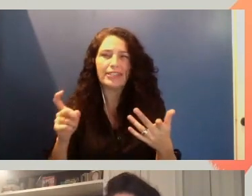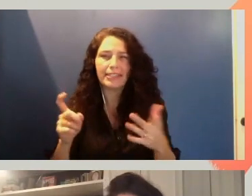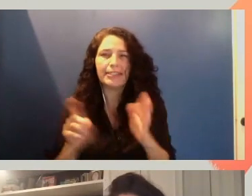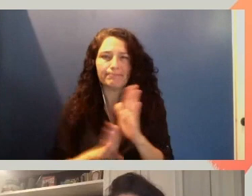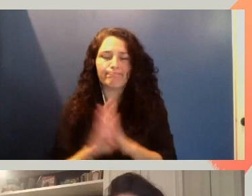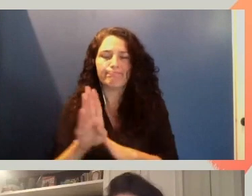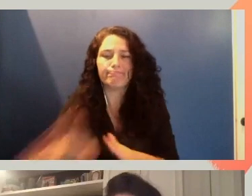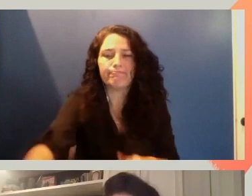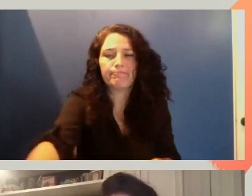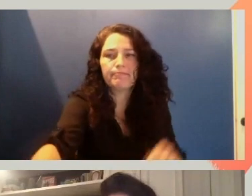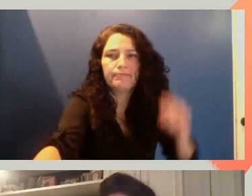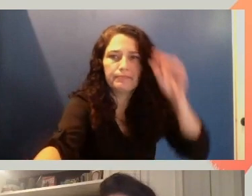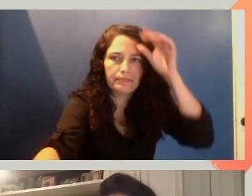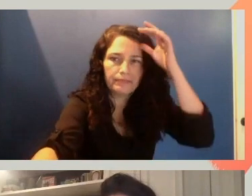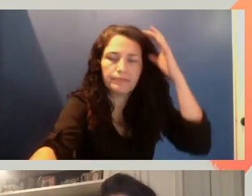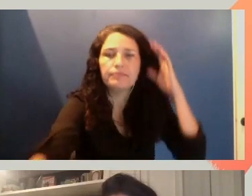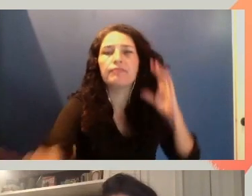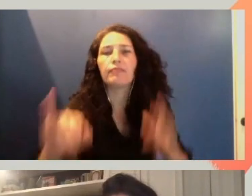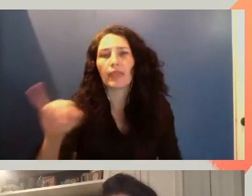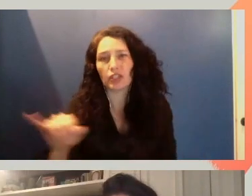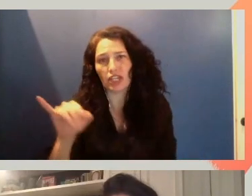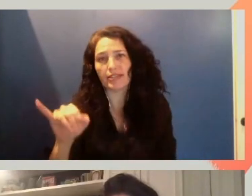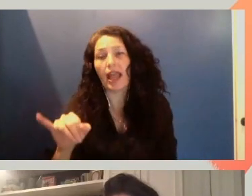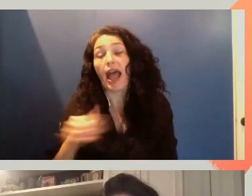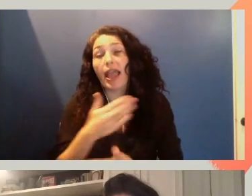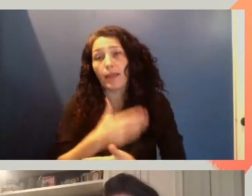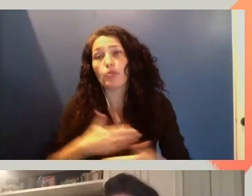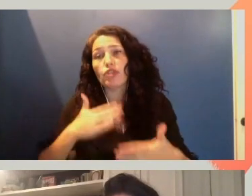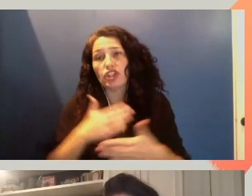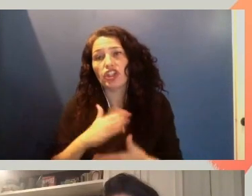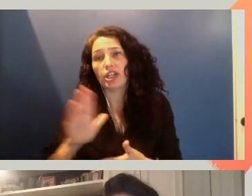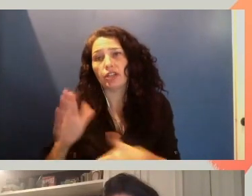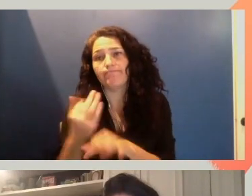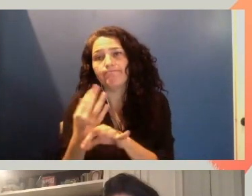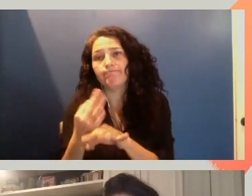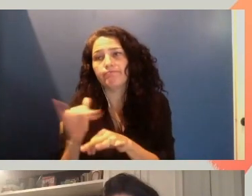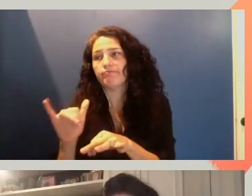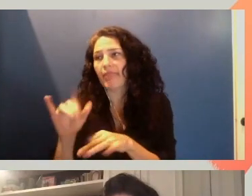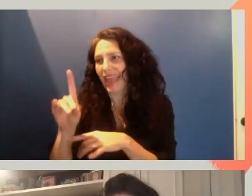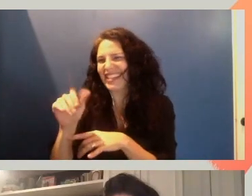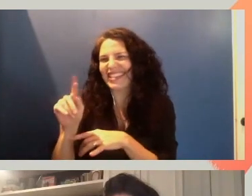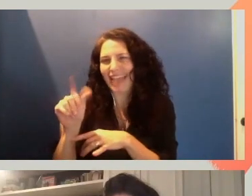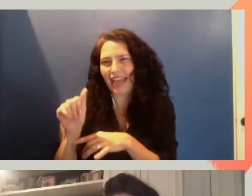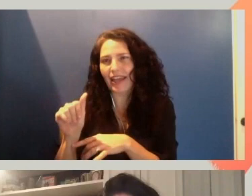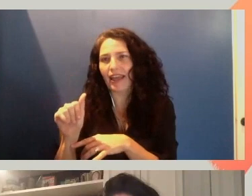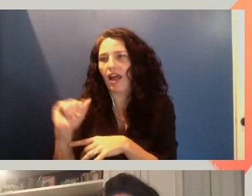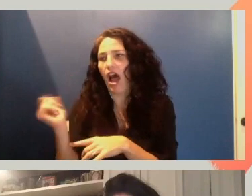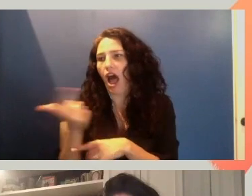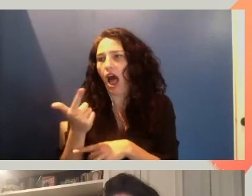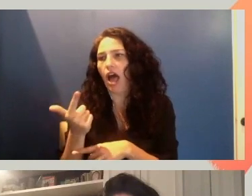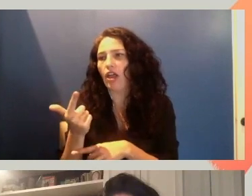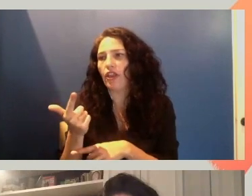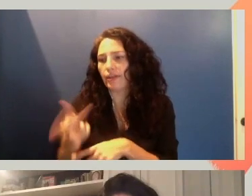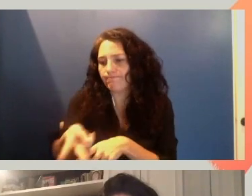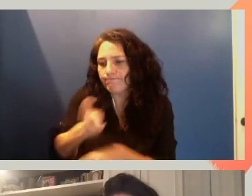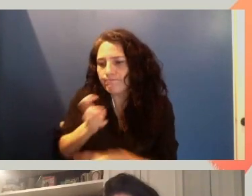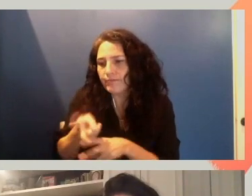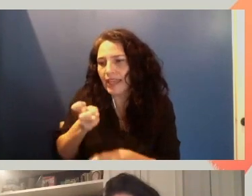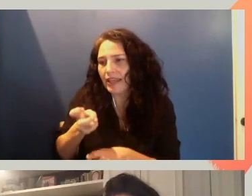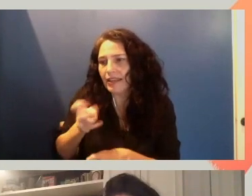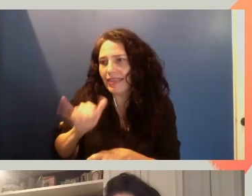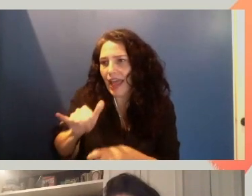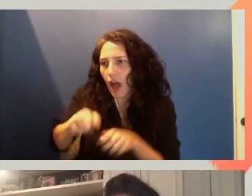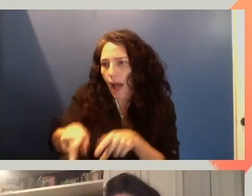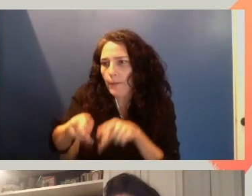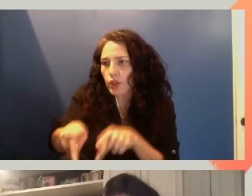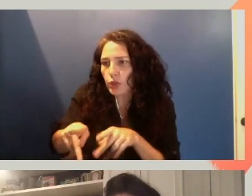Yeah, I really appreciate that, and particularly like the data and resourcing the opportunity to take a step